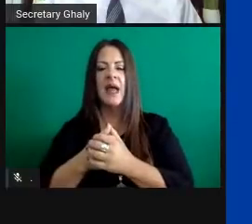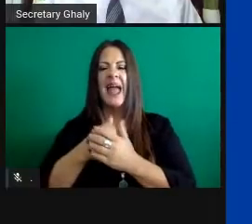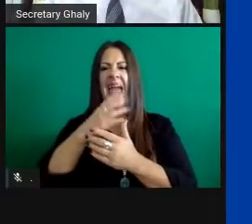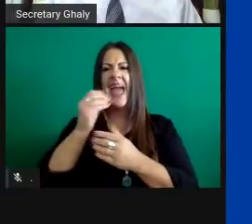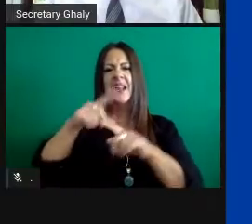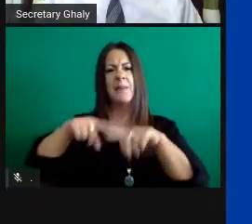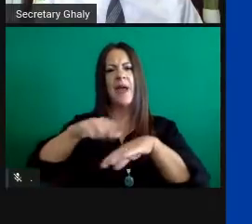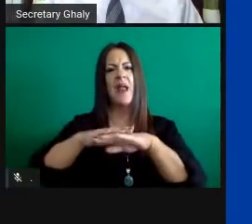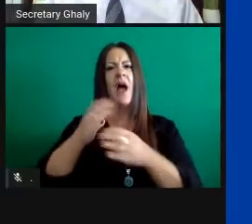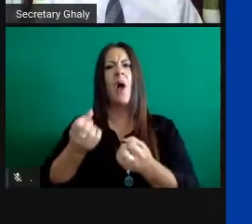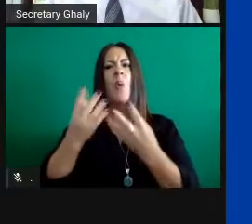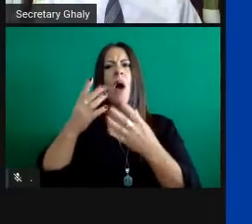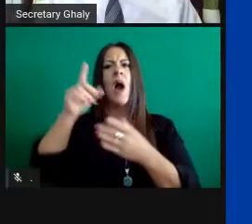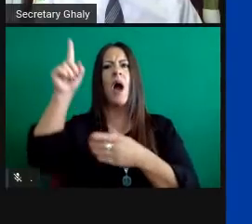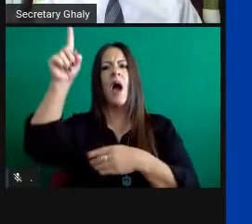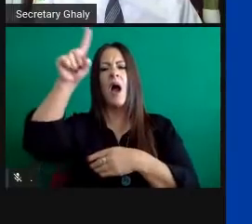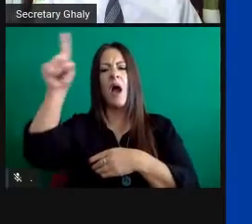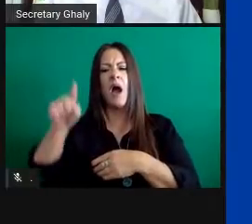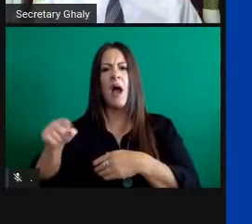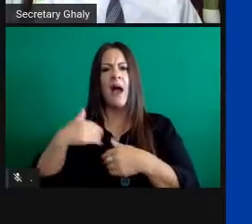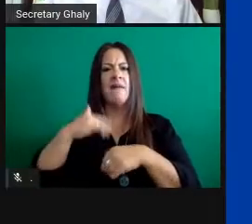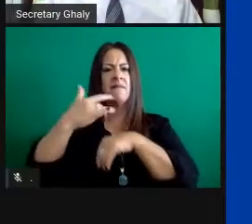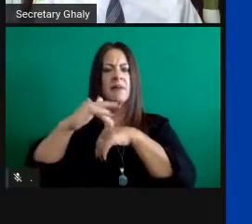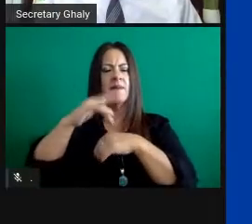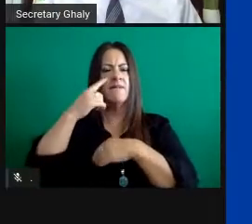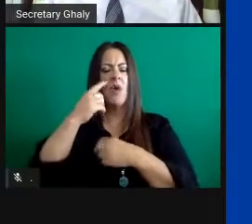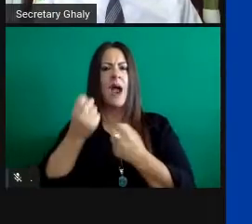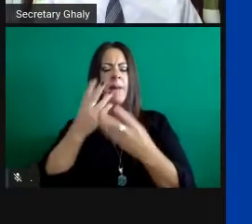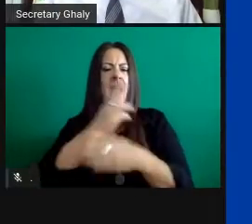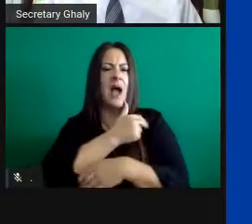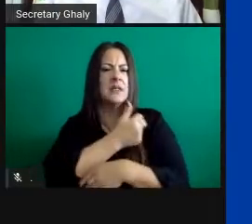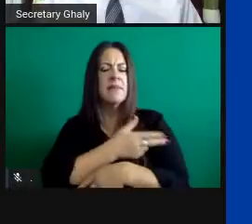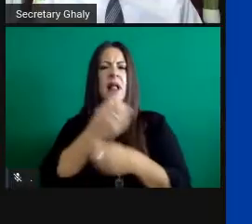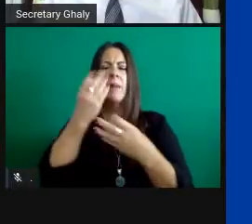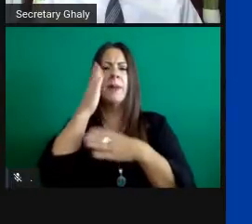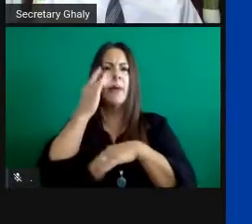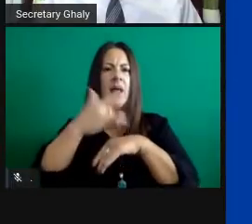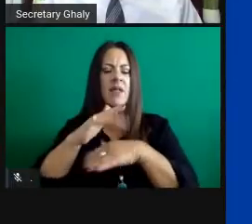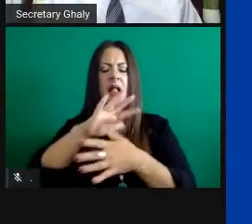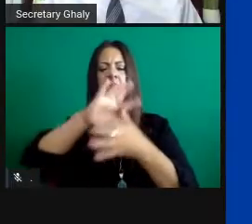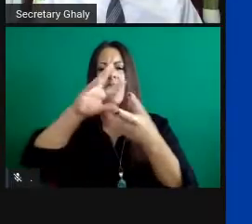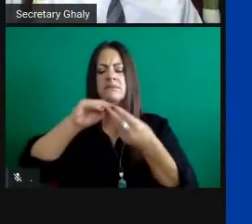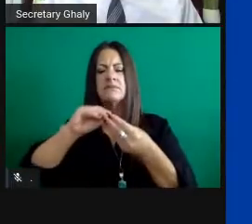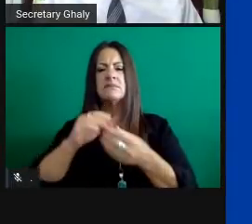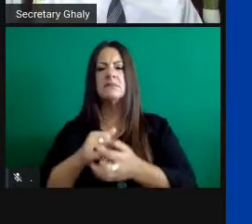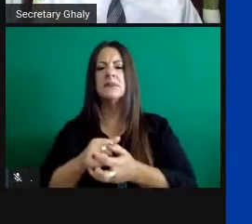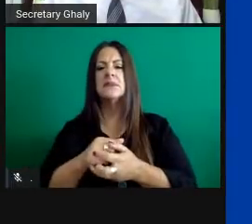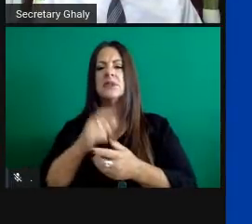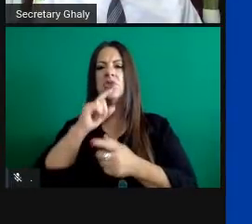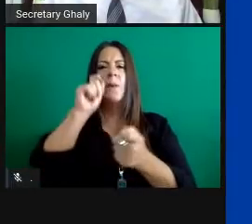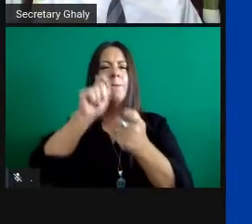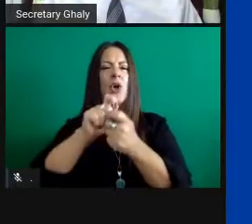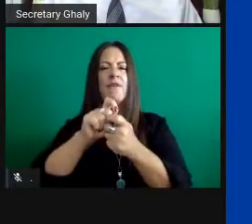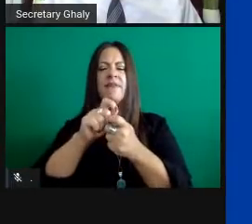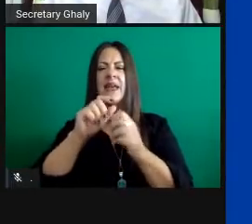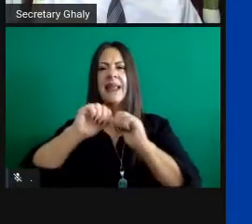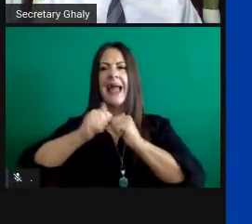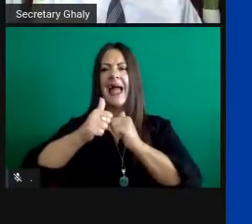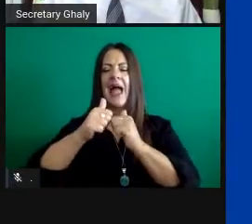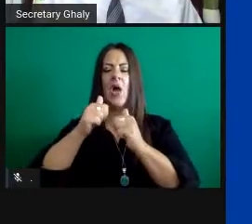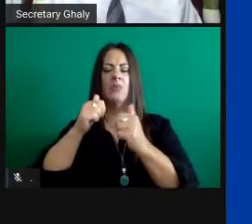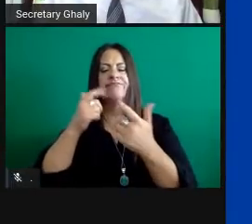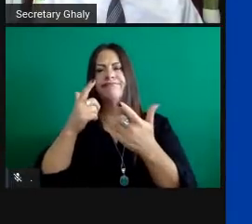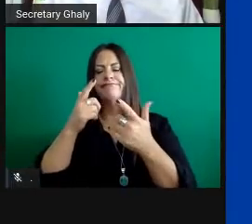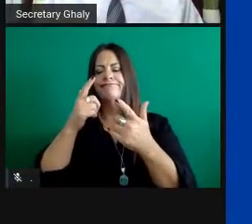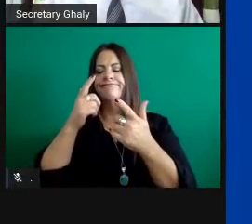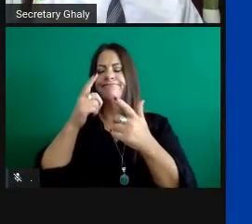our healthcare systems, work together across counties. Indeed, there's no perfect way to design regions in a state